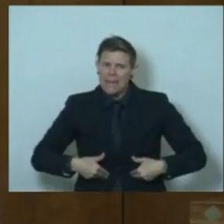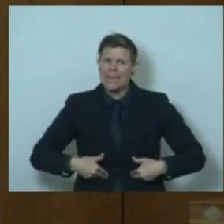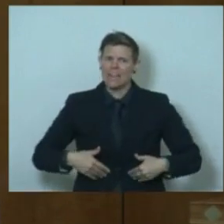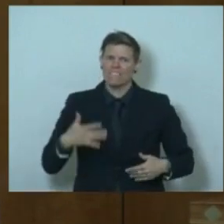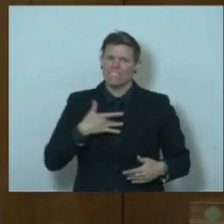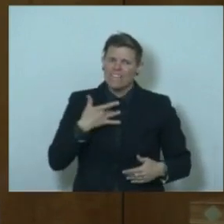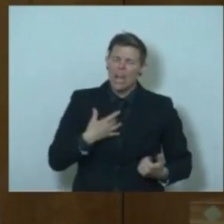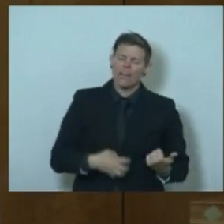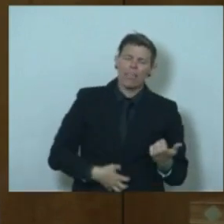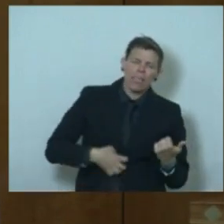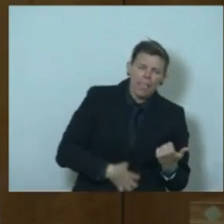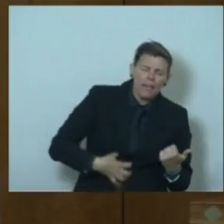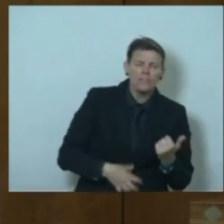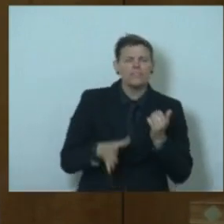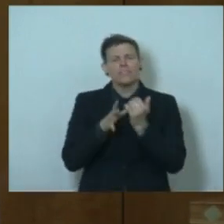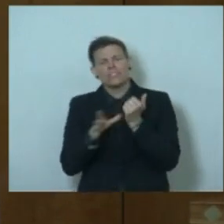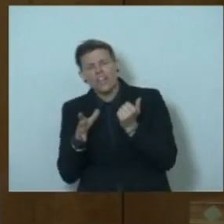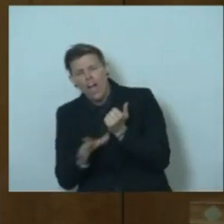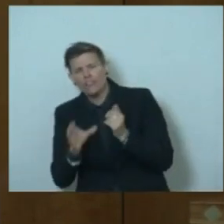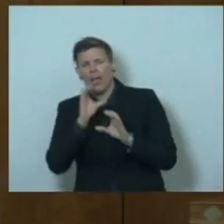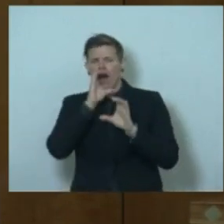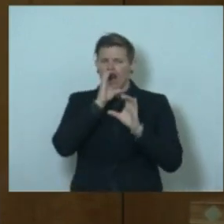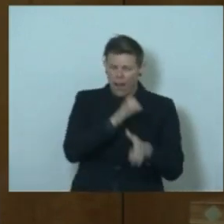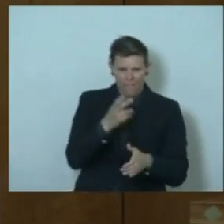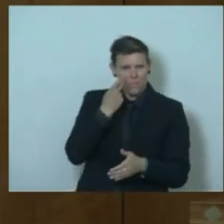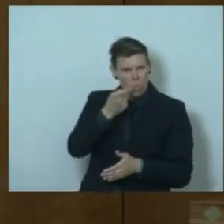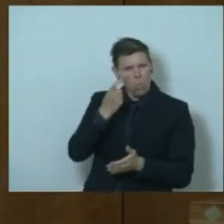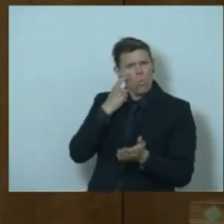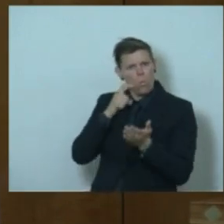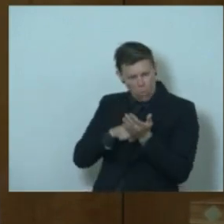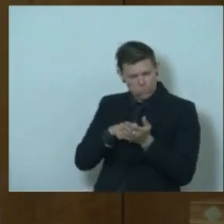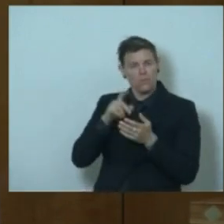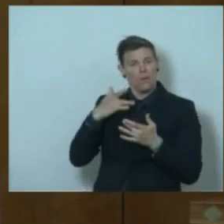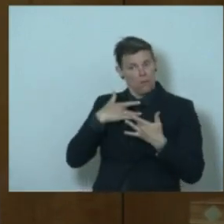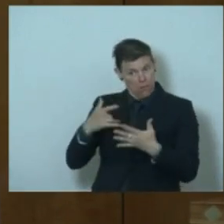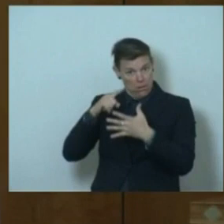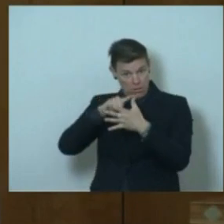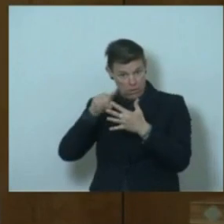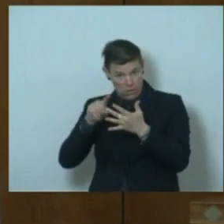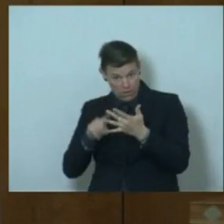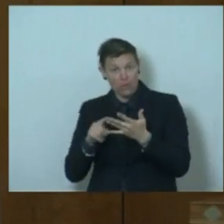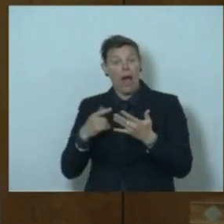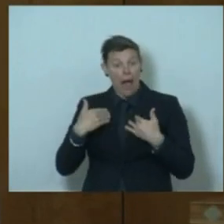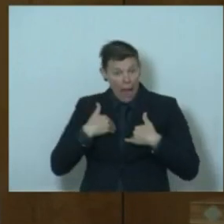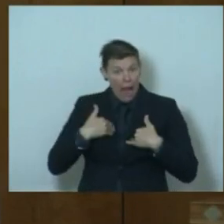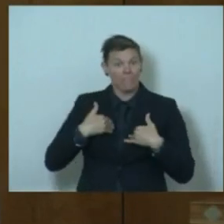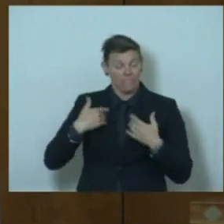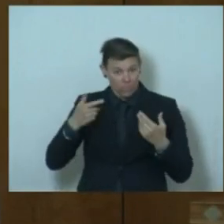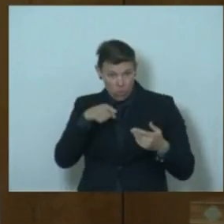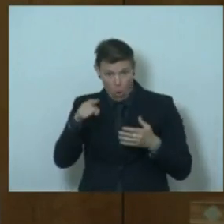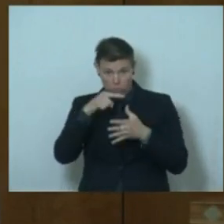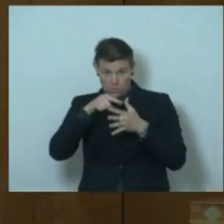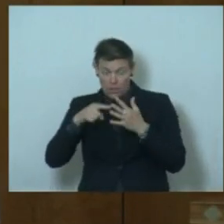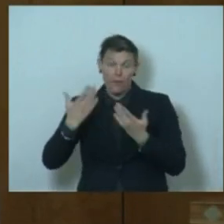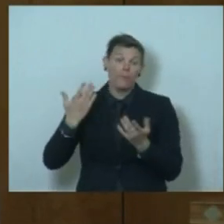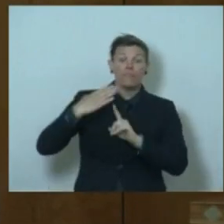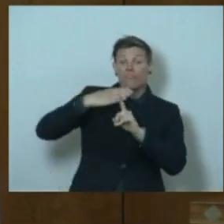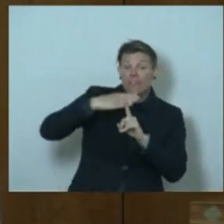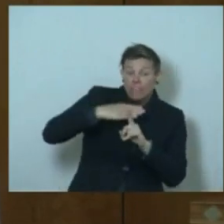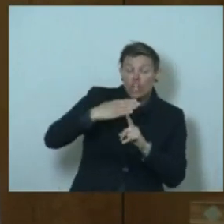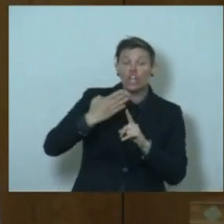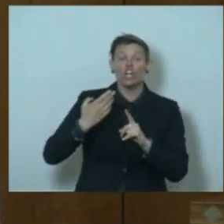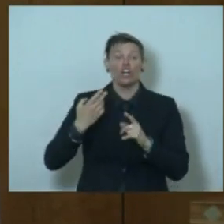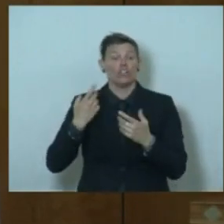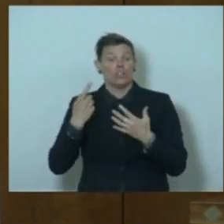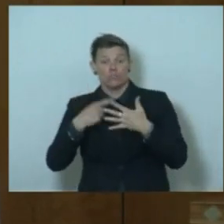vomiting, diarrhea. Those kinds of symptoms are more prominent in kids. If your child has one of those symptoms and a fever, or they've been